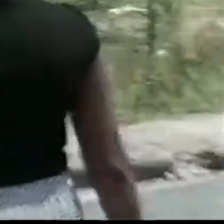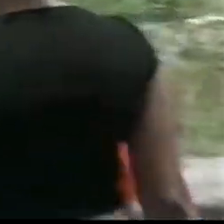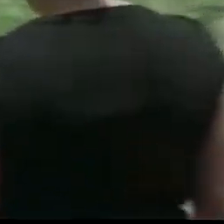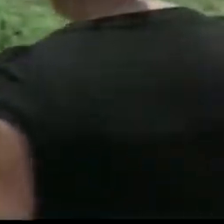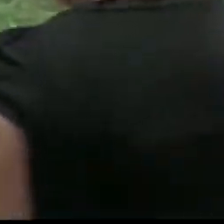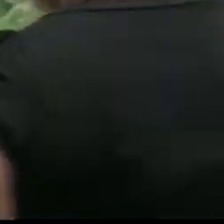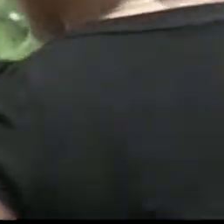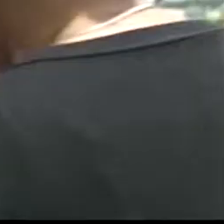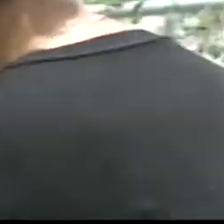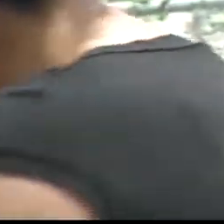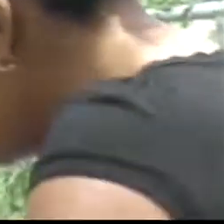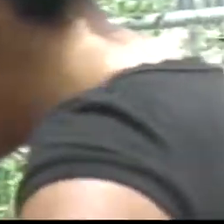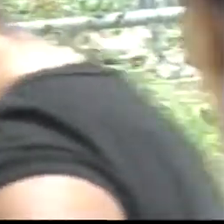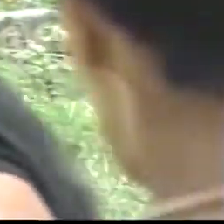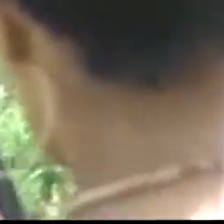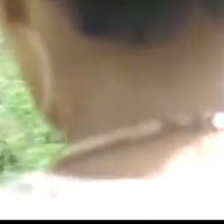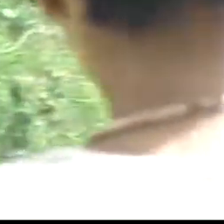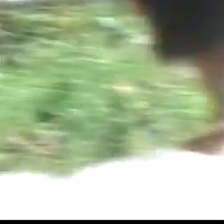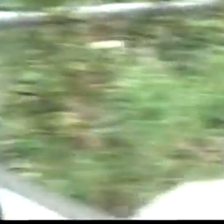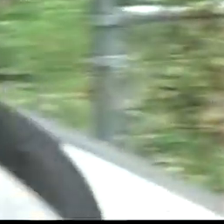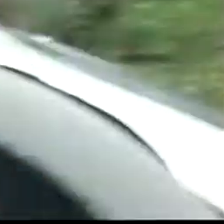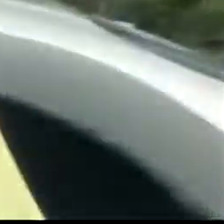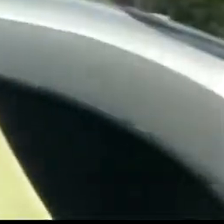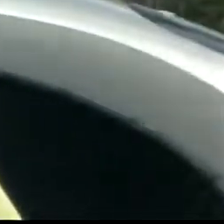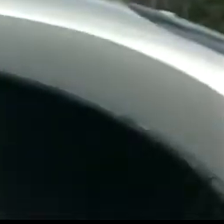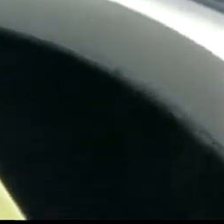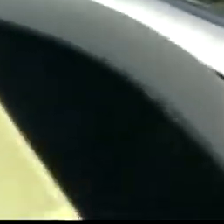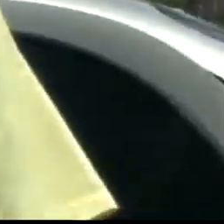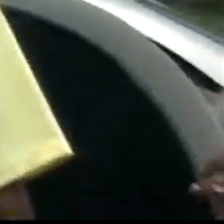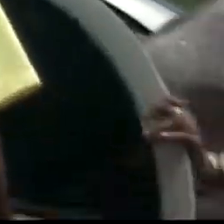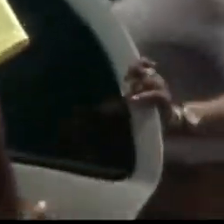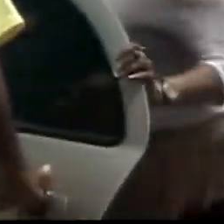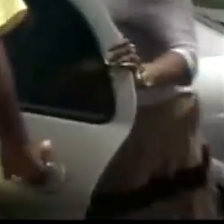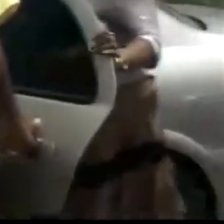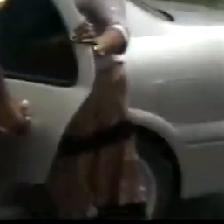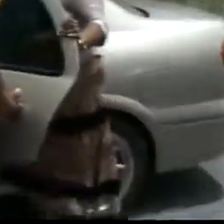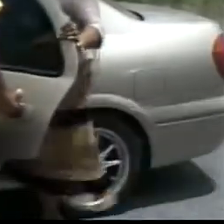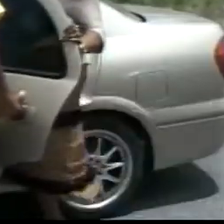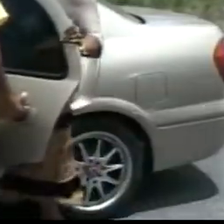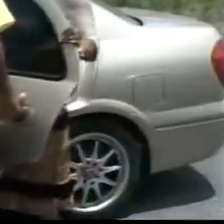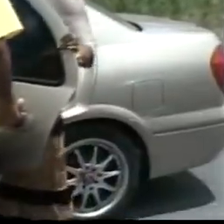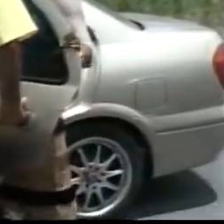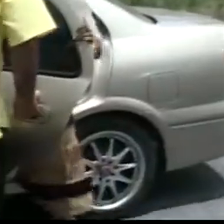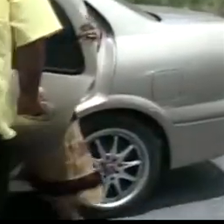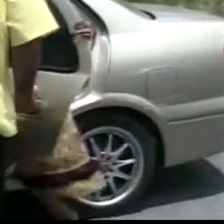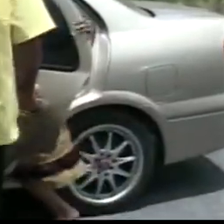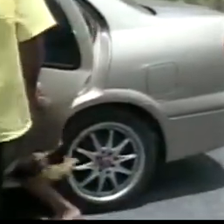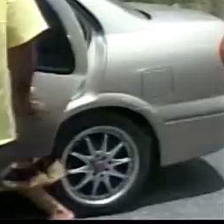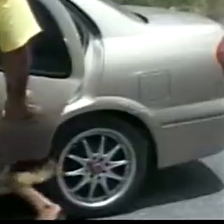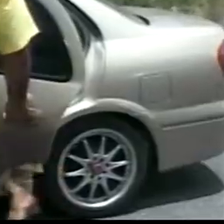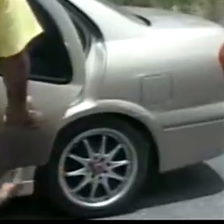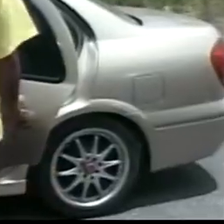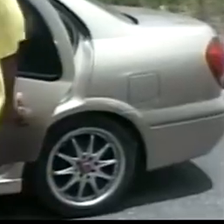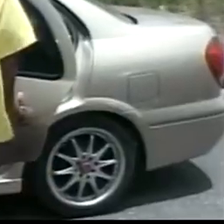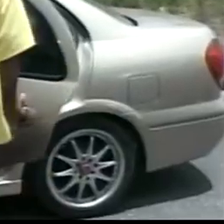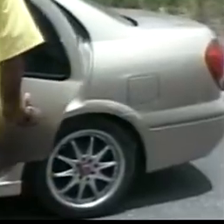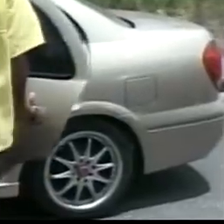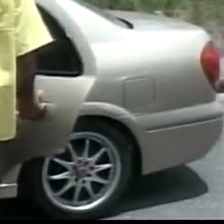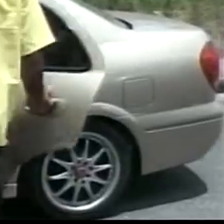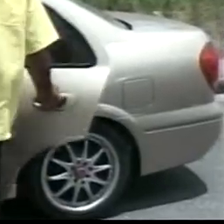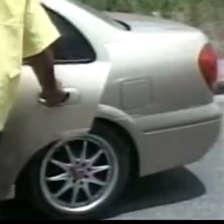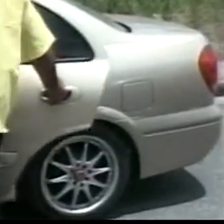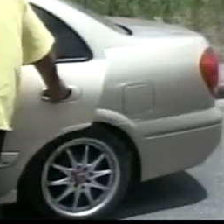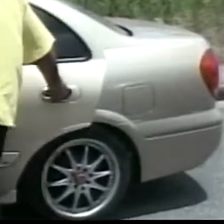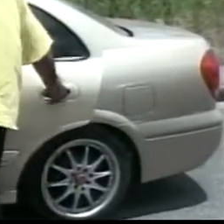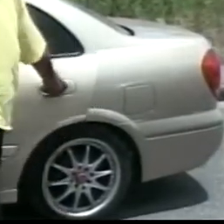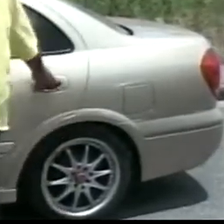as Barbara Goddard, that they are not to publicly comment on the case until it has concluded. King, a nursing auxiliary, has been